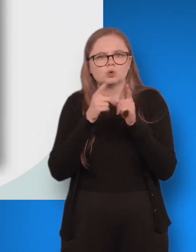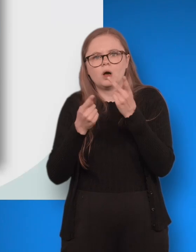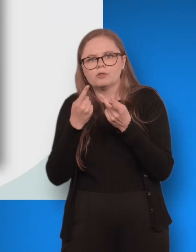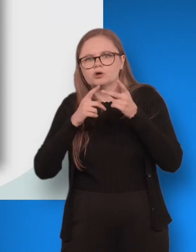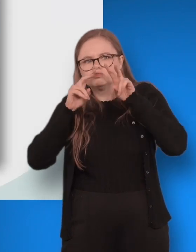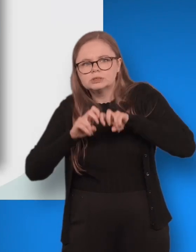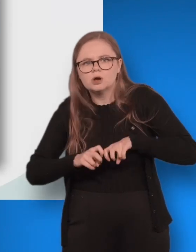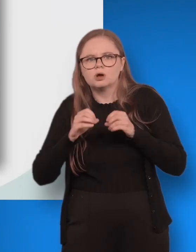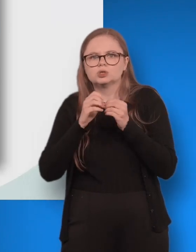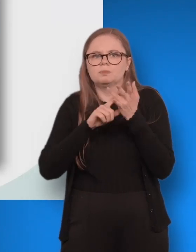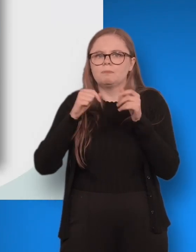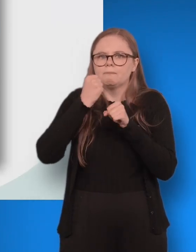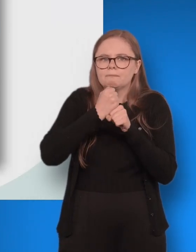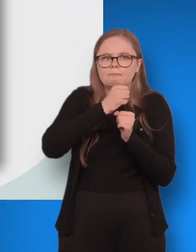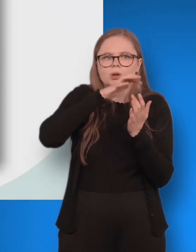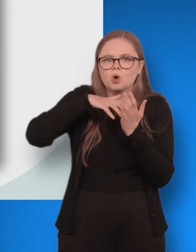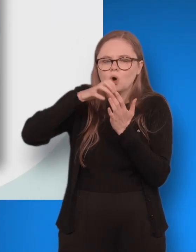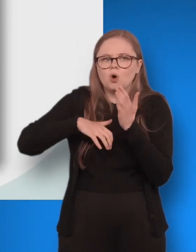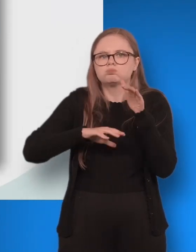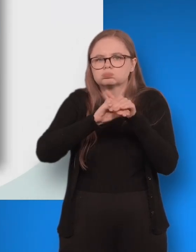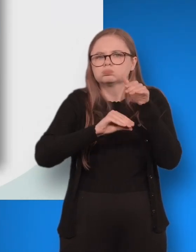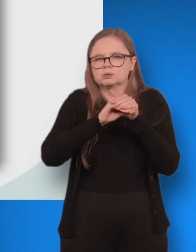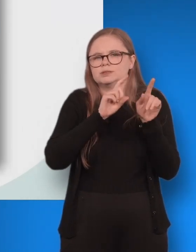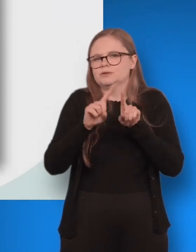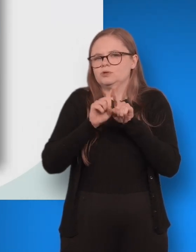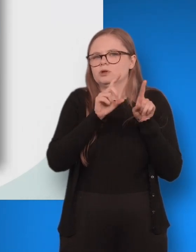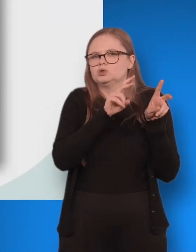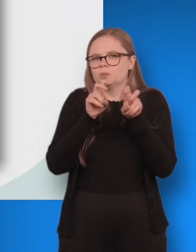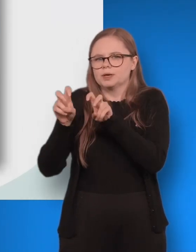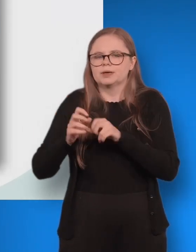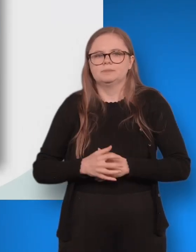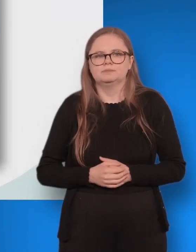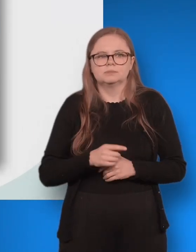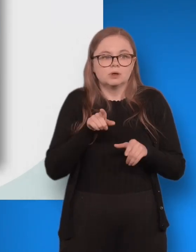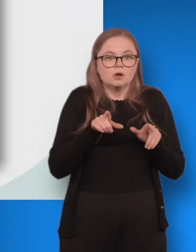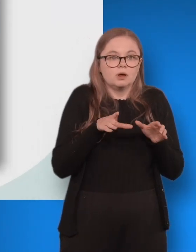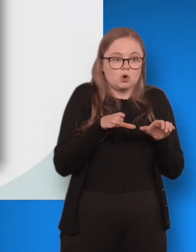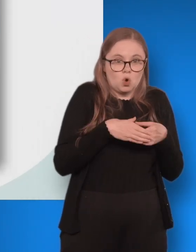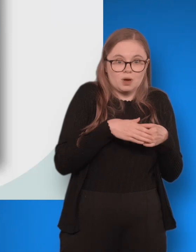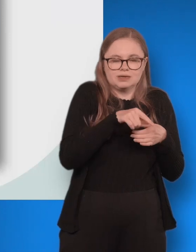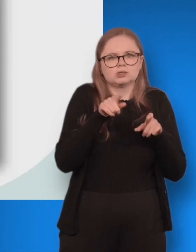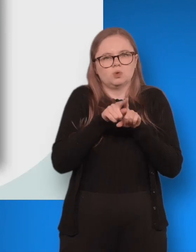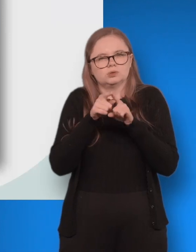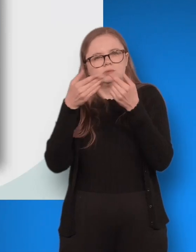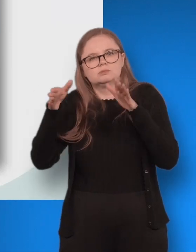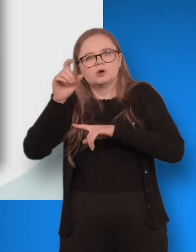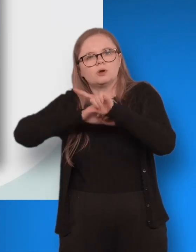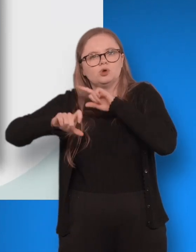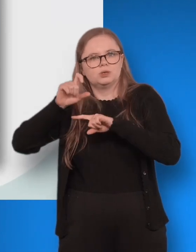blogs on various different topics that the caucus and the community more generally, the community of practice, have been working